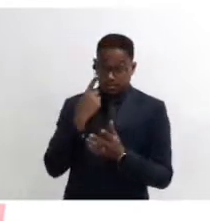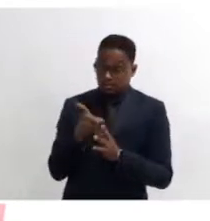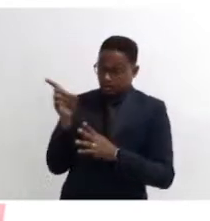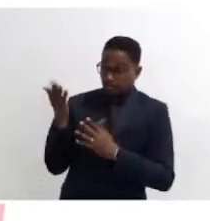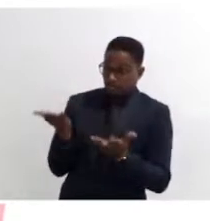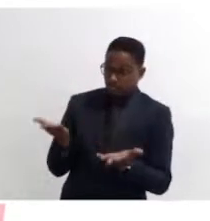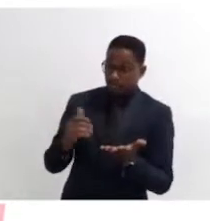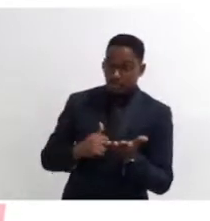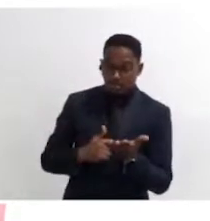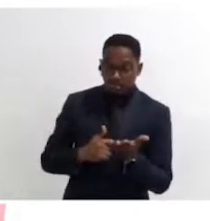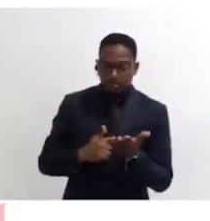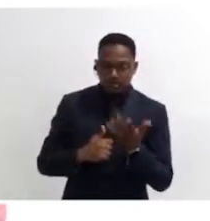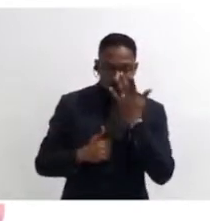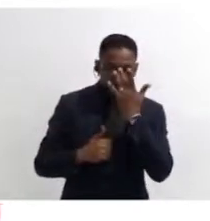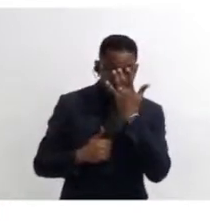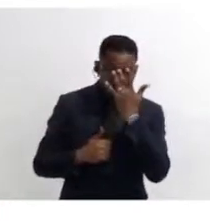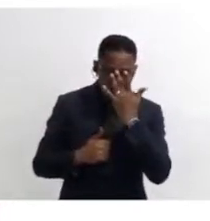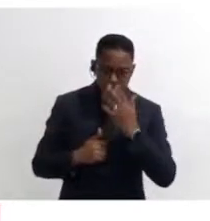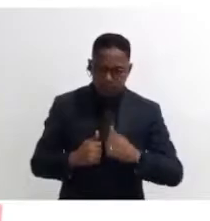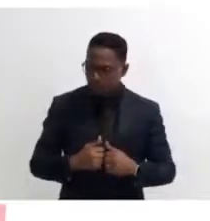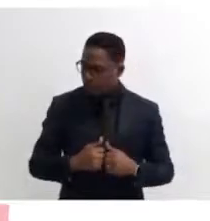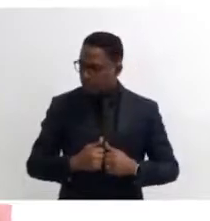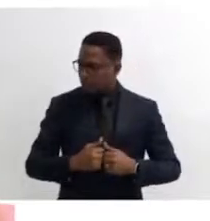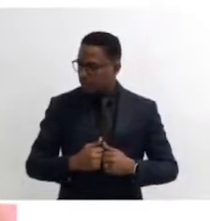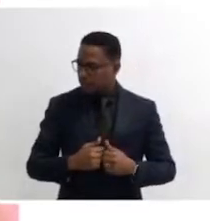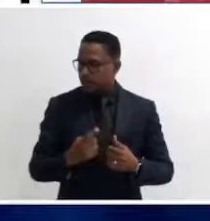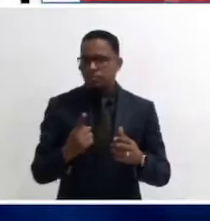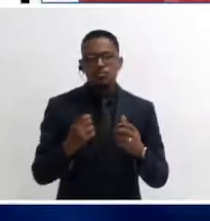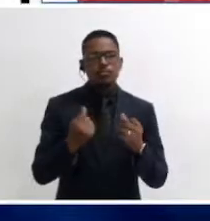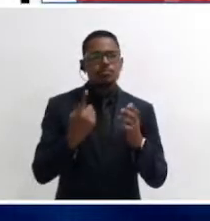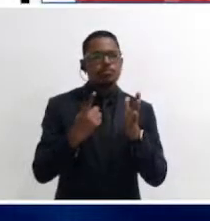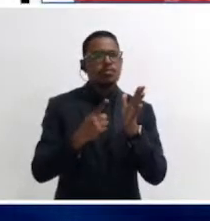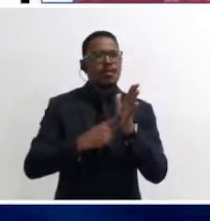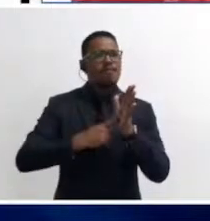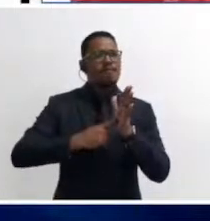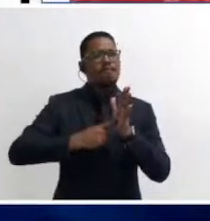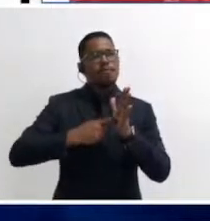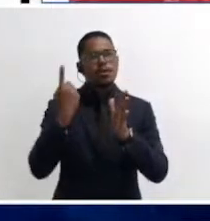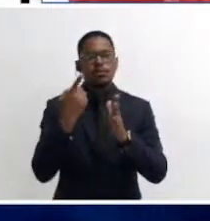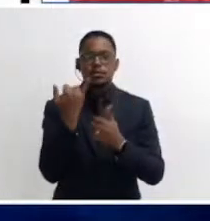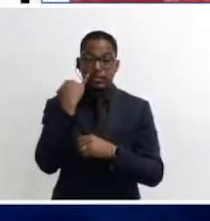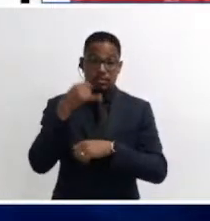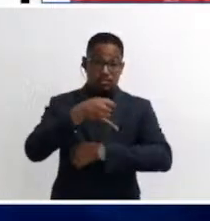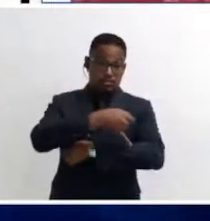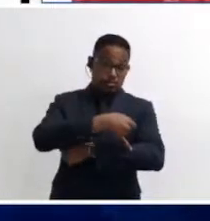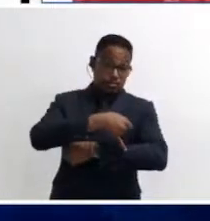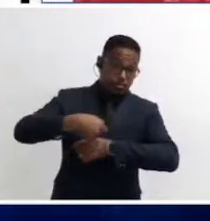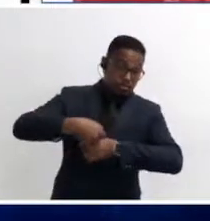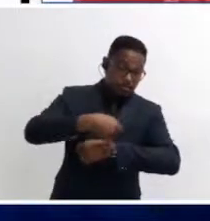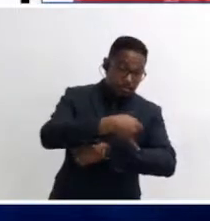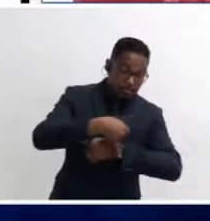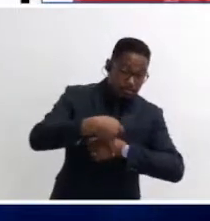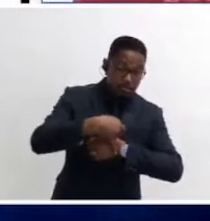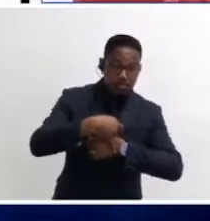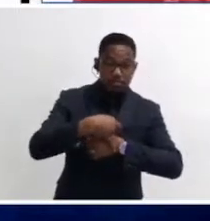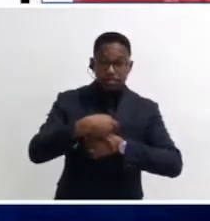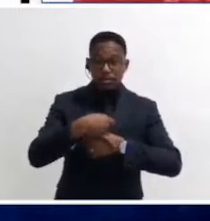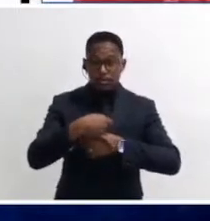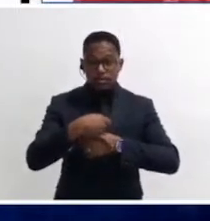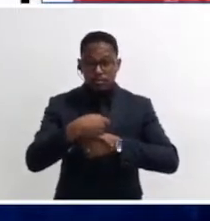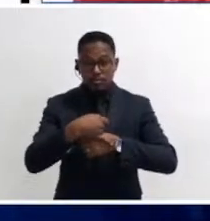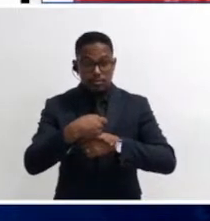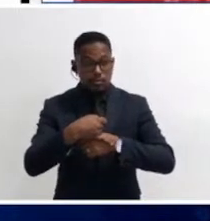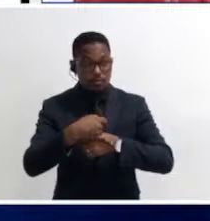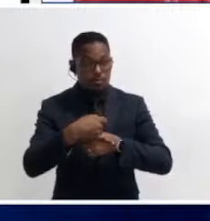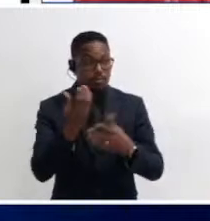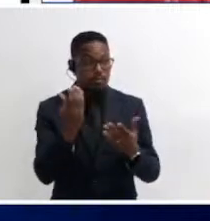And so a lot of the time, if you're a packaging engineer and you're designing new packages, you spend a lot of